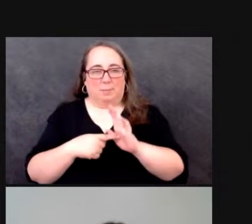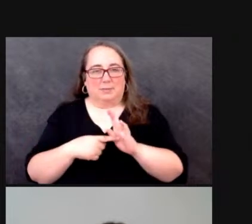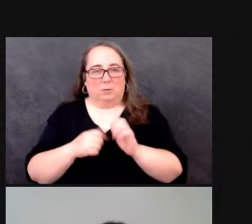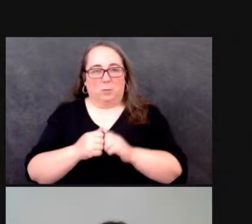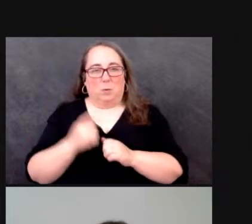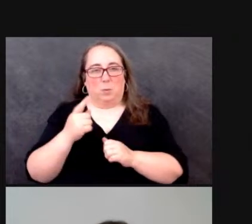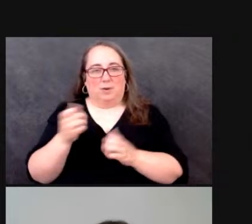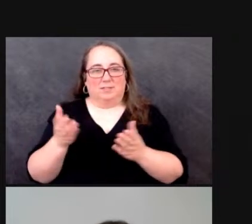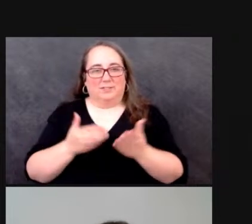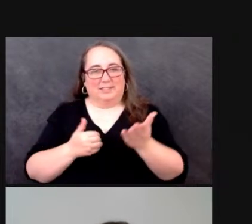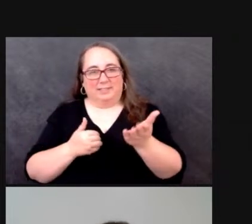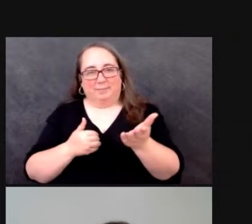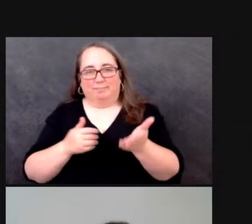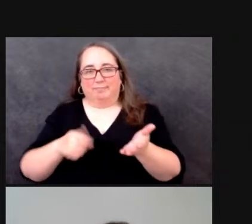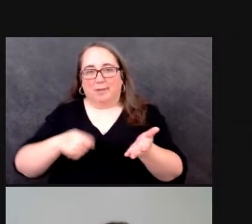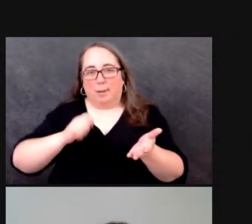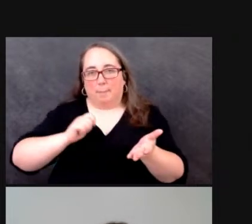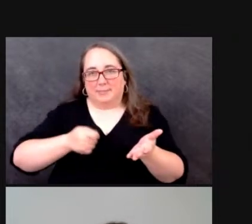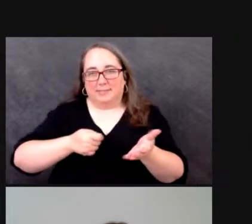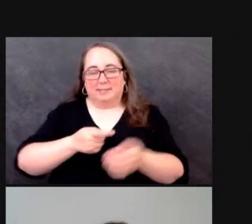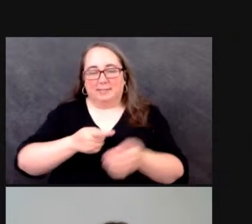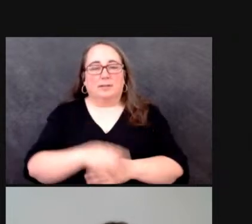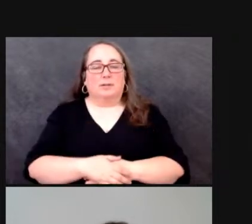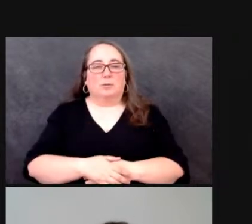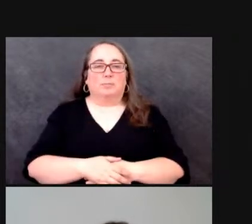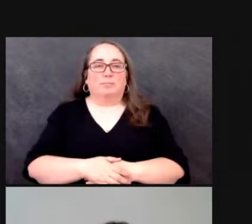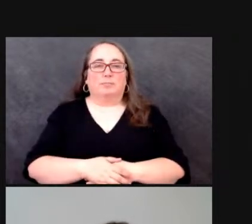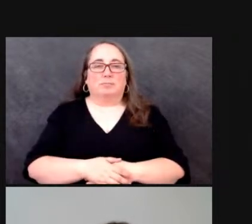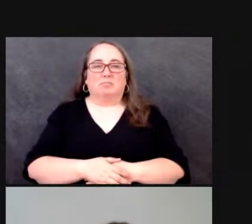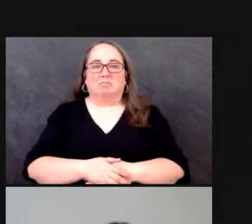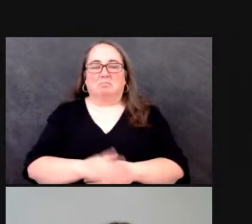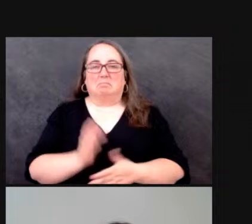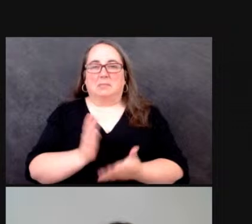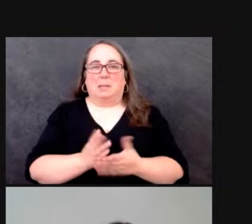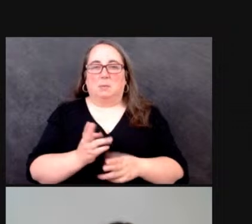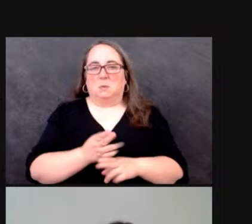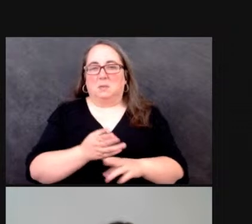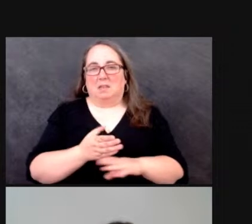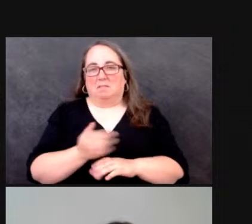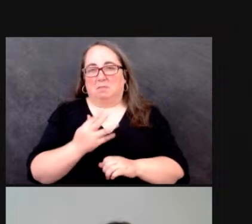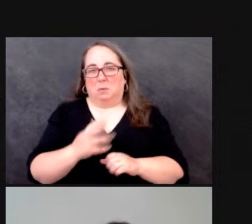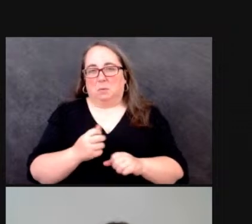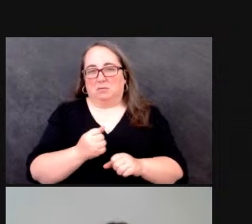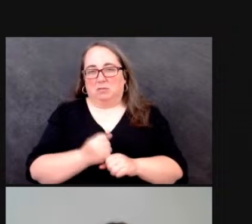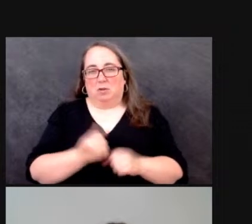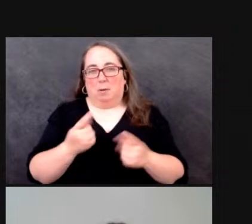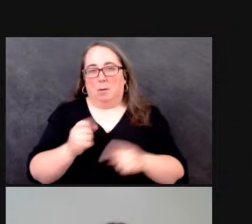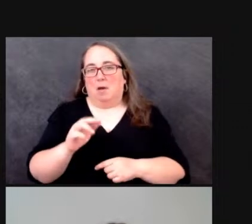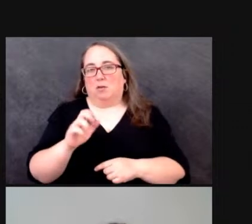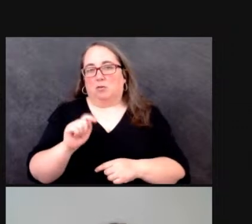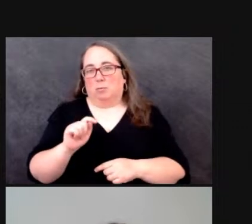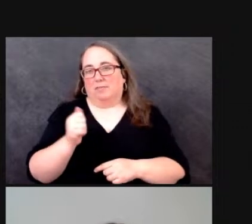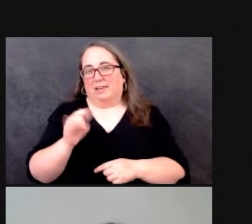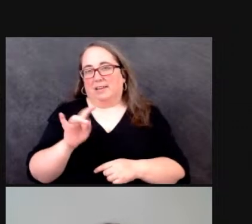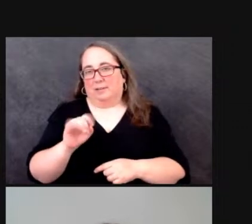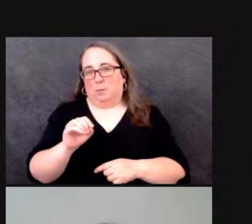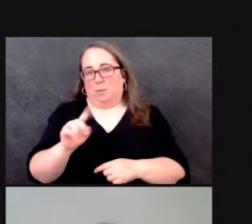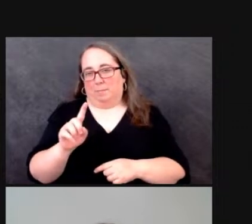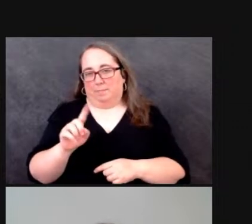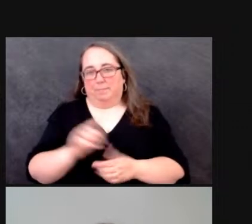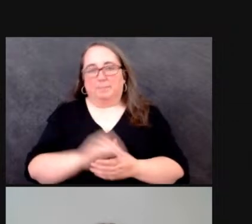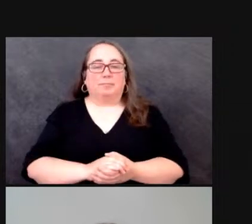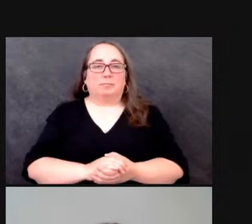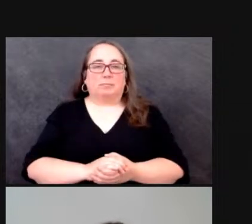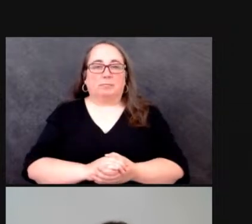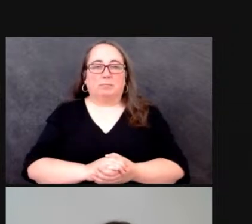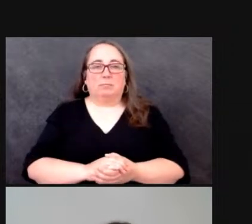service's punch cups. This Maryland was decommissioned after just a few years in October of 1801. We're